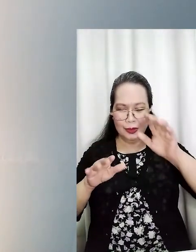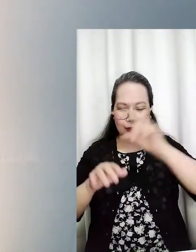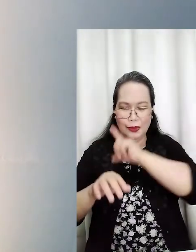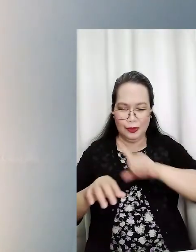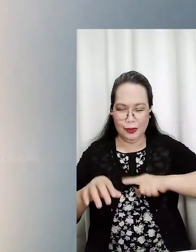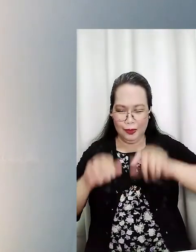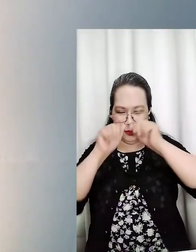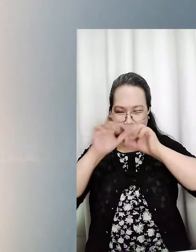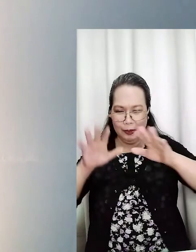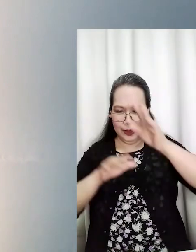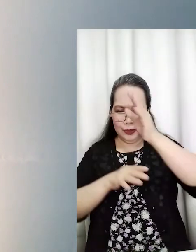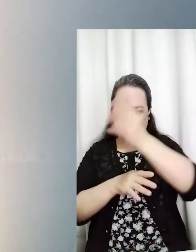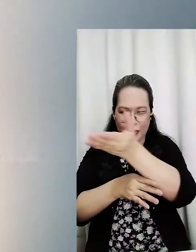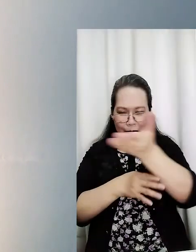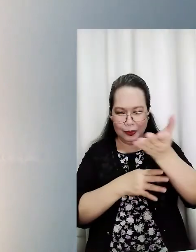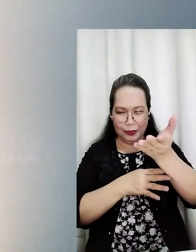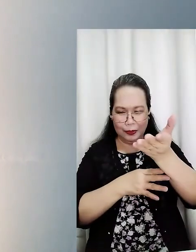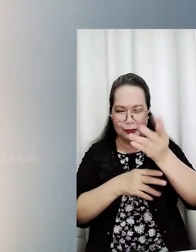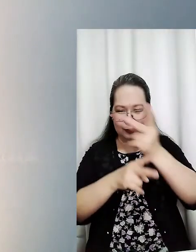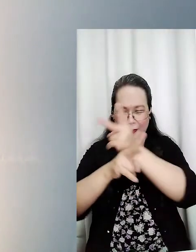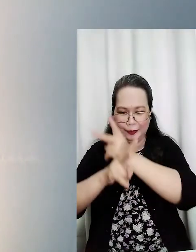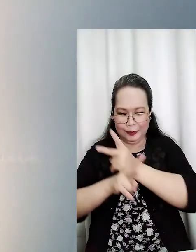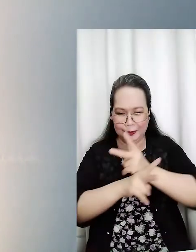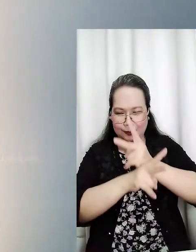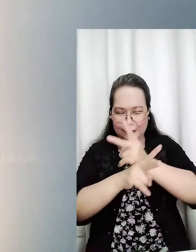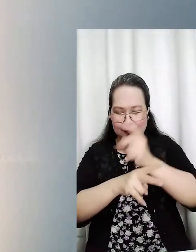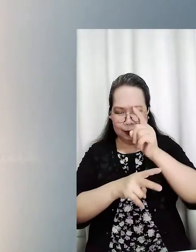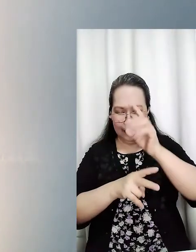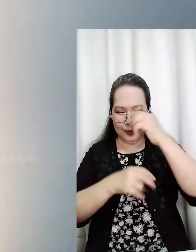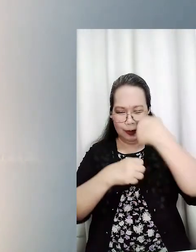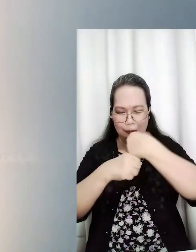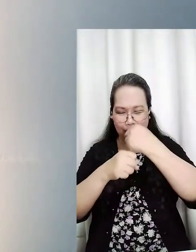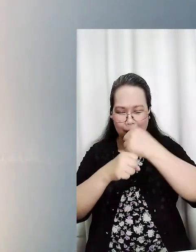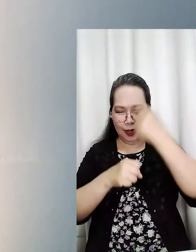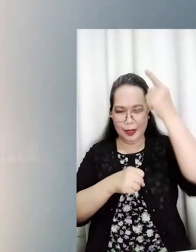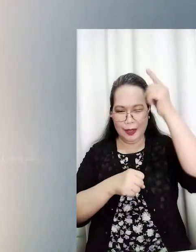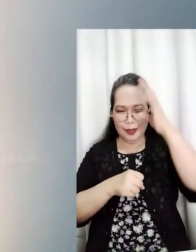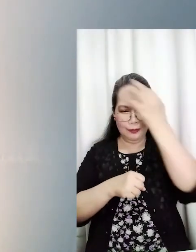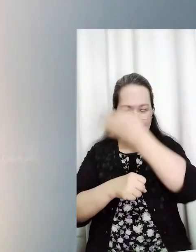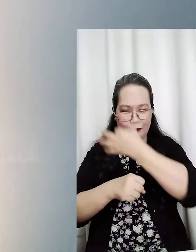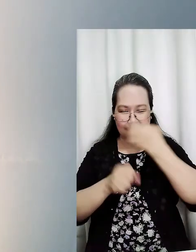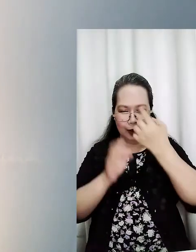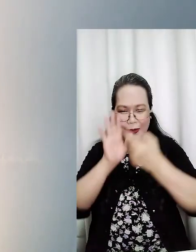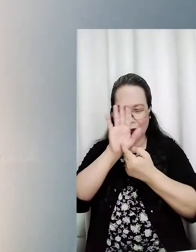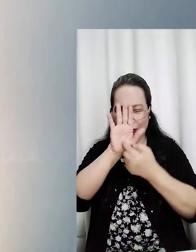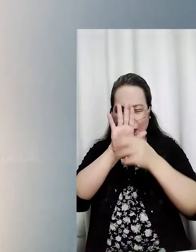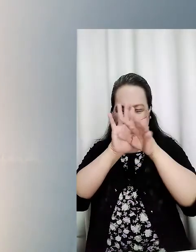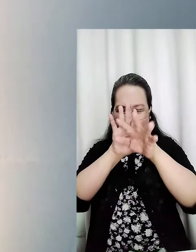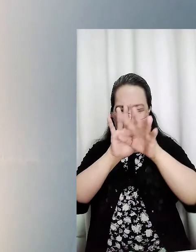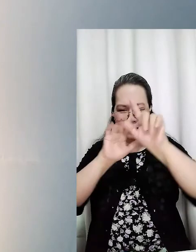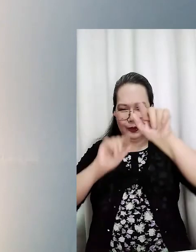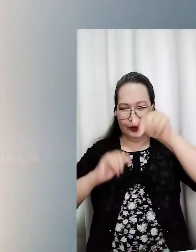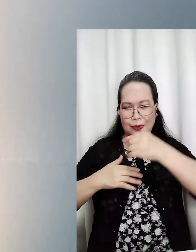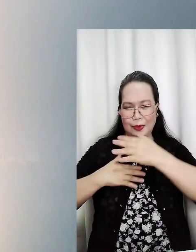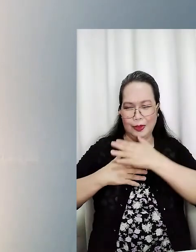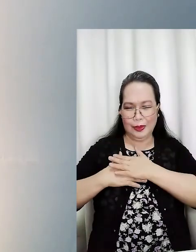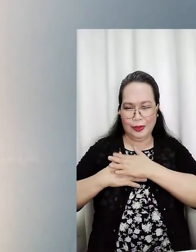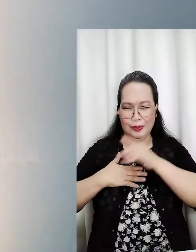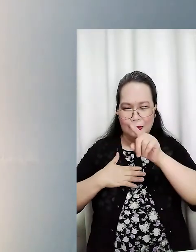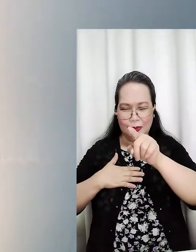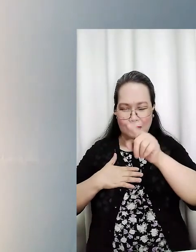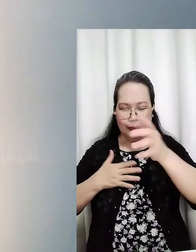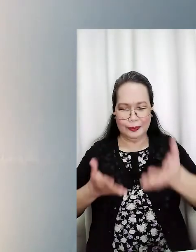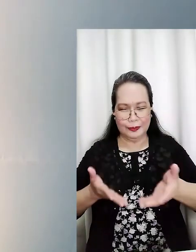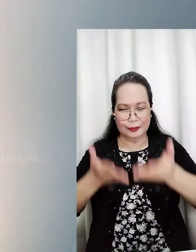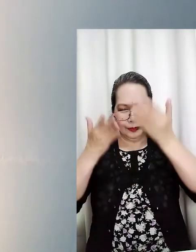The Lord bless you and keep you. The Lord make his face to shine upon you and be gracious to you.